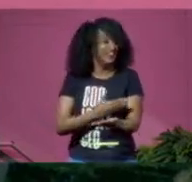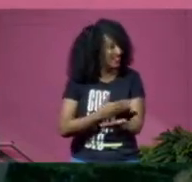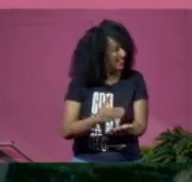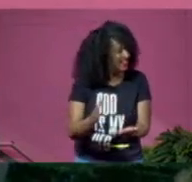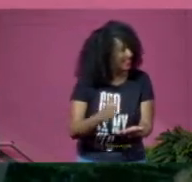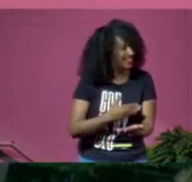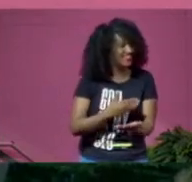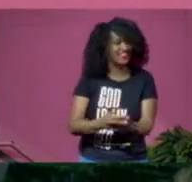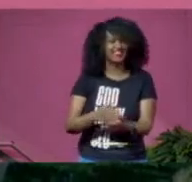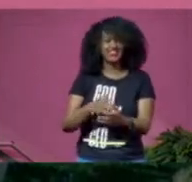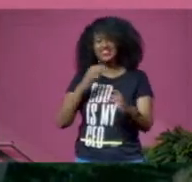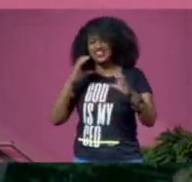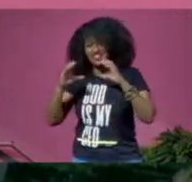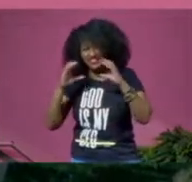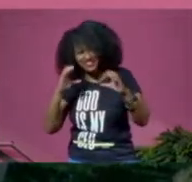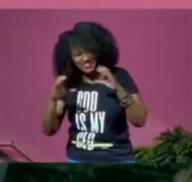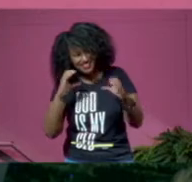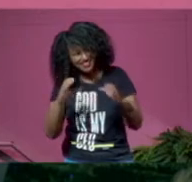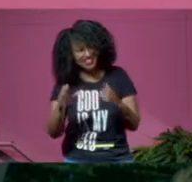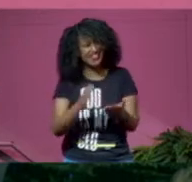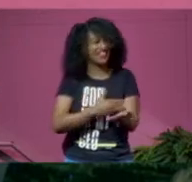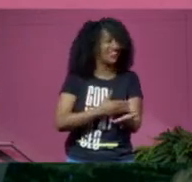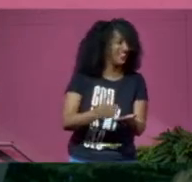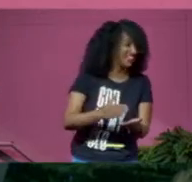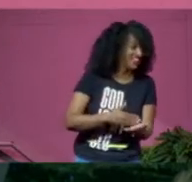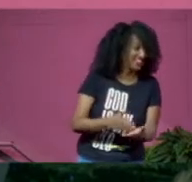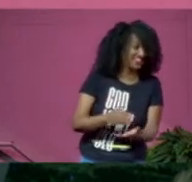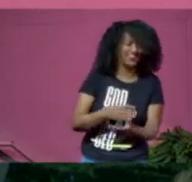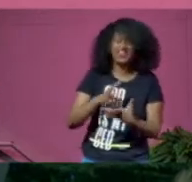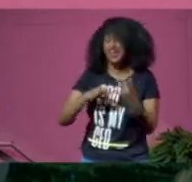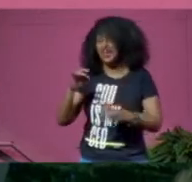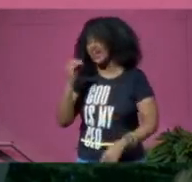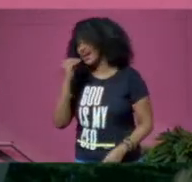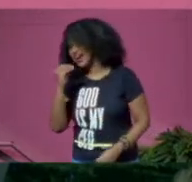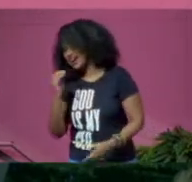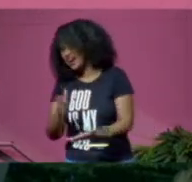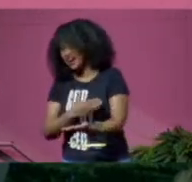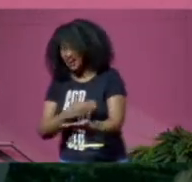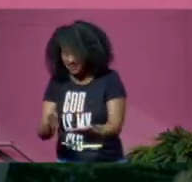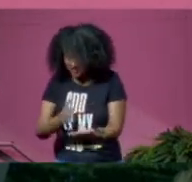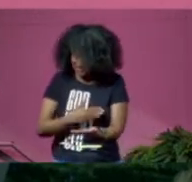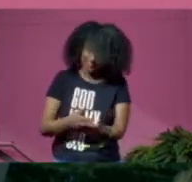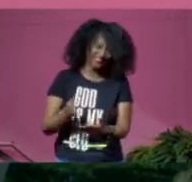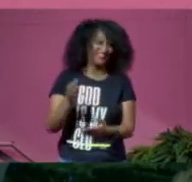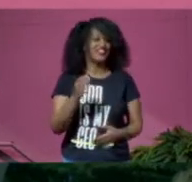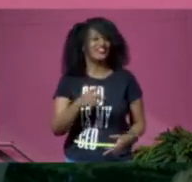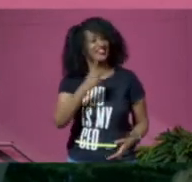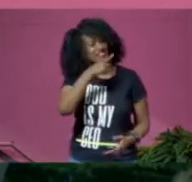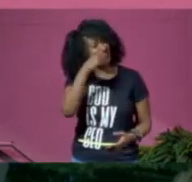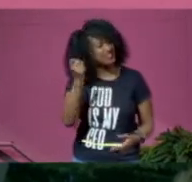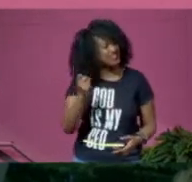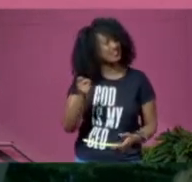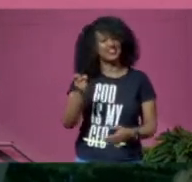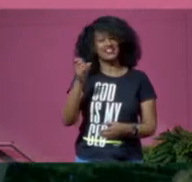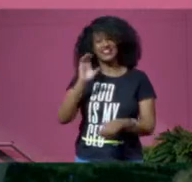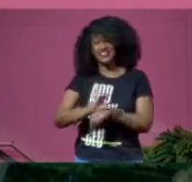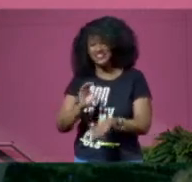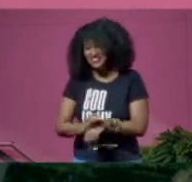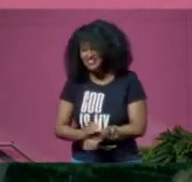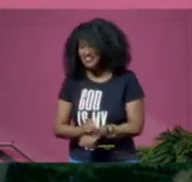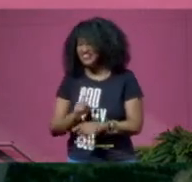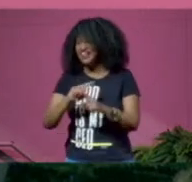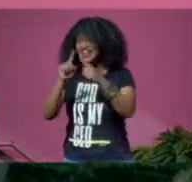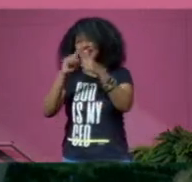timing and soul food and blue notes and the black church, Frankie Beverly and Mays, James Brown and Aretha